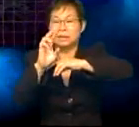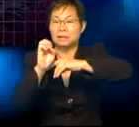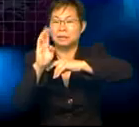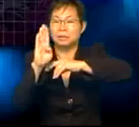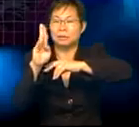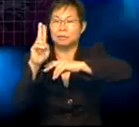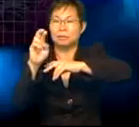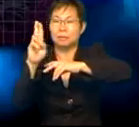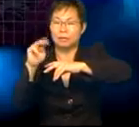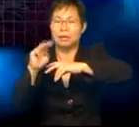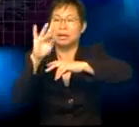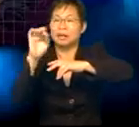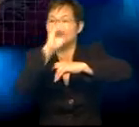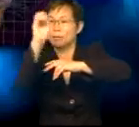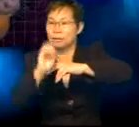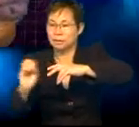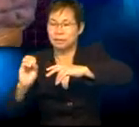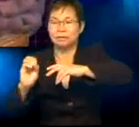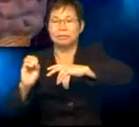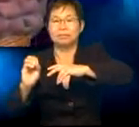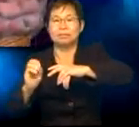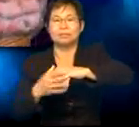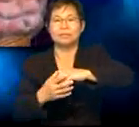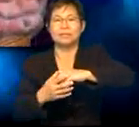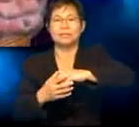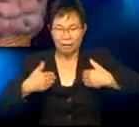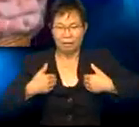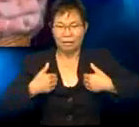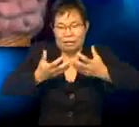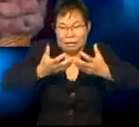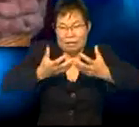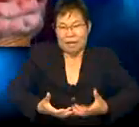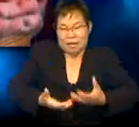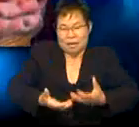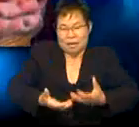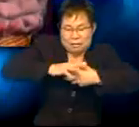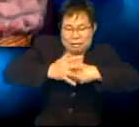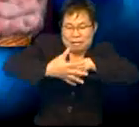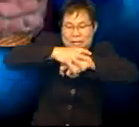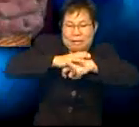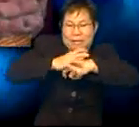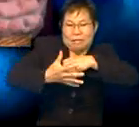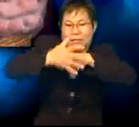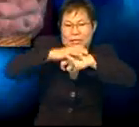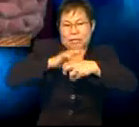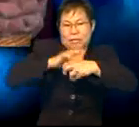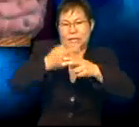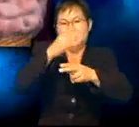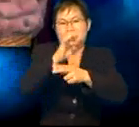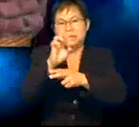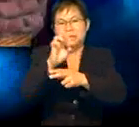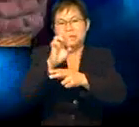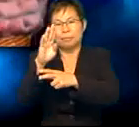about 85% of the weight of the brain. It has a heavily folded gray surface, known as